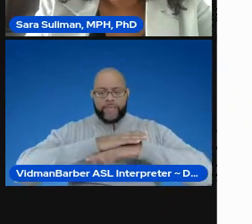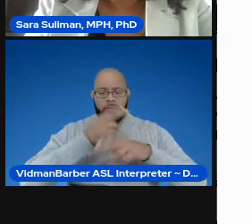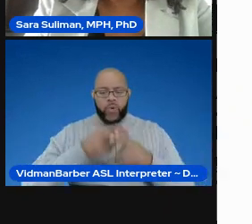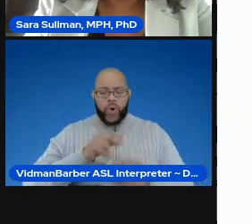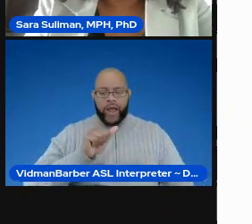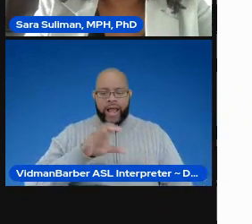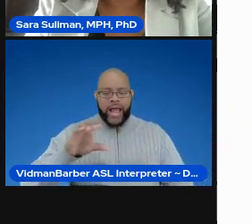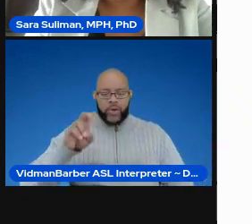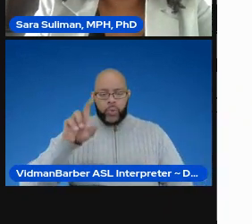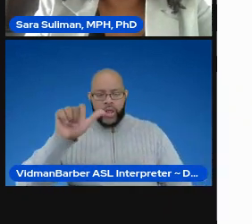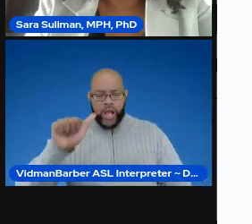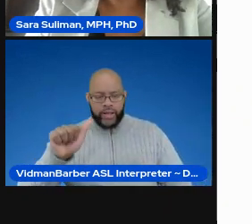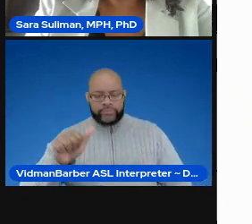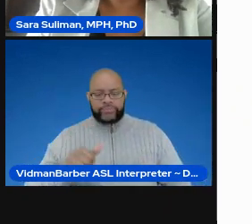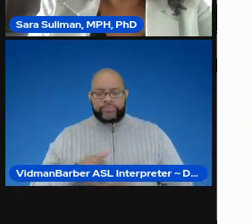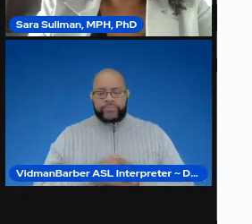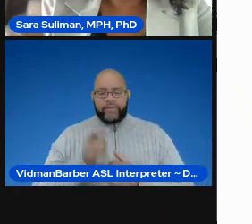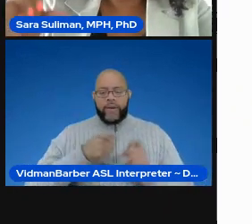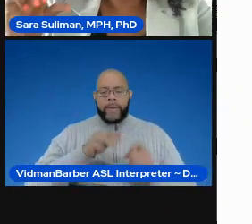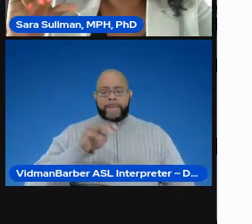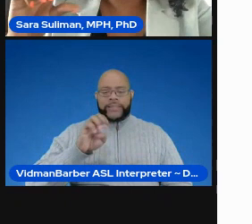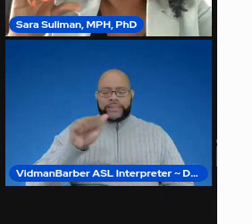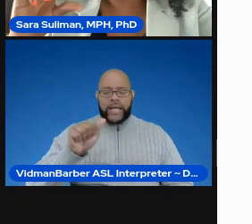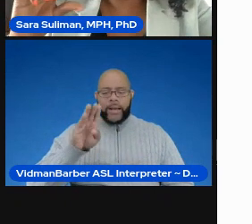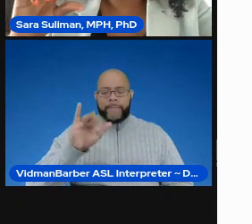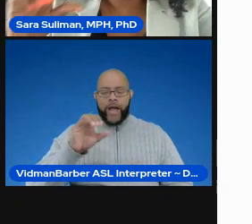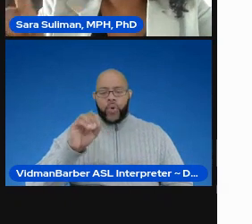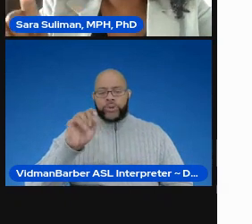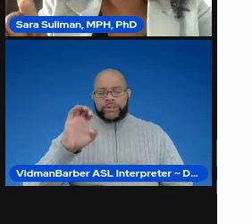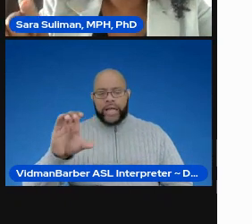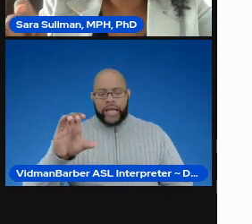Acula from Misa Biotech, which was a